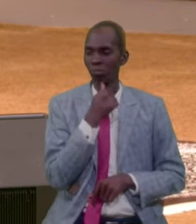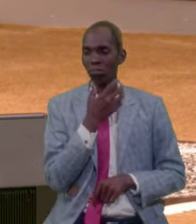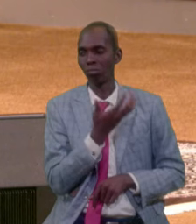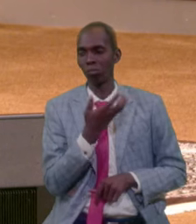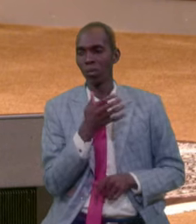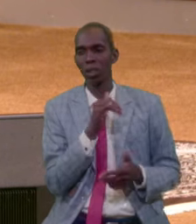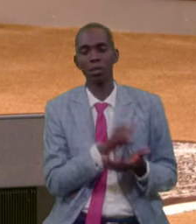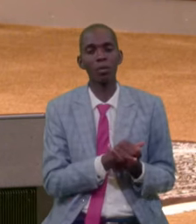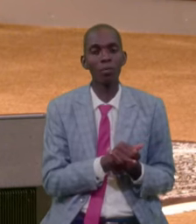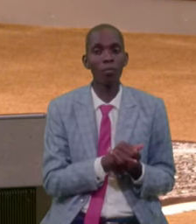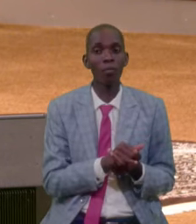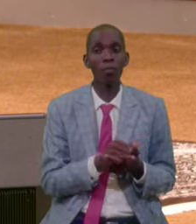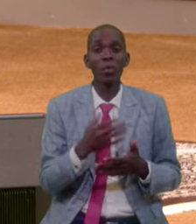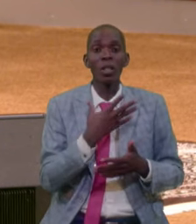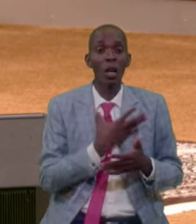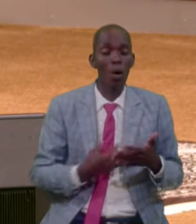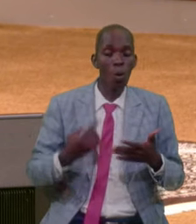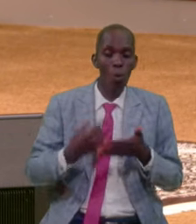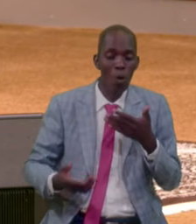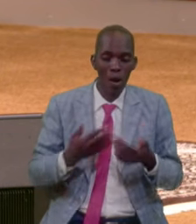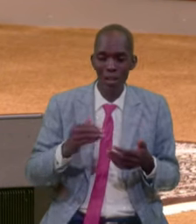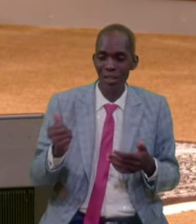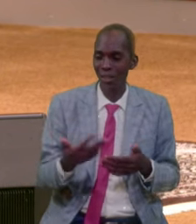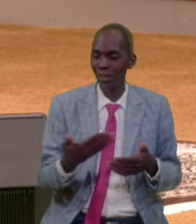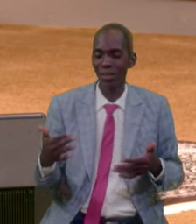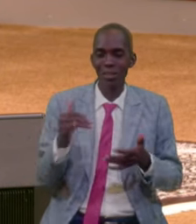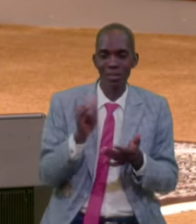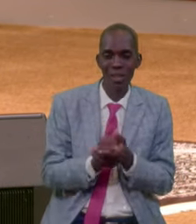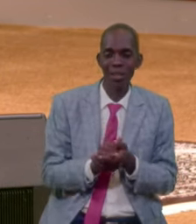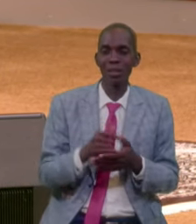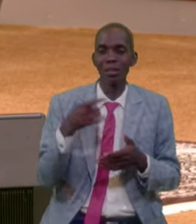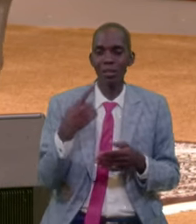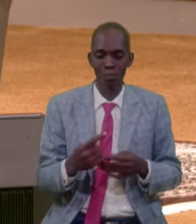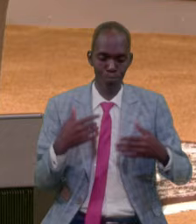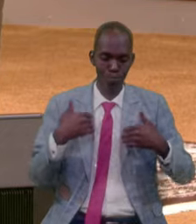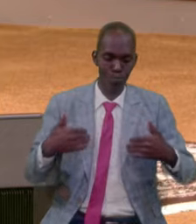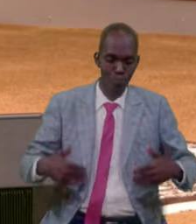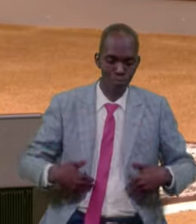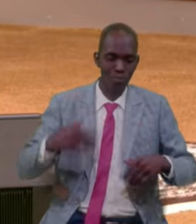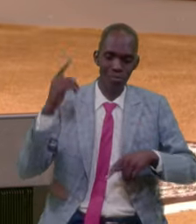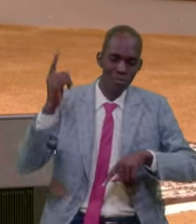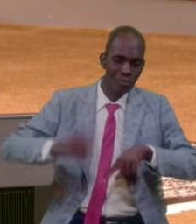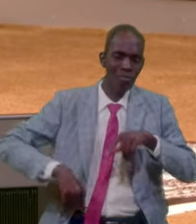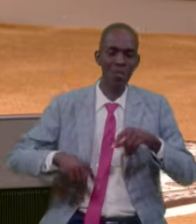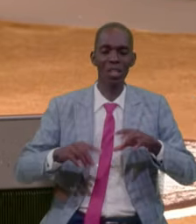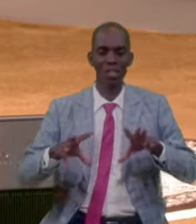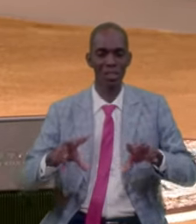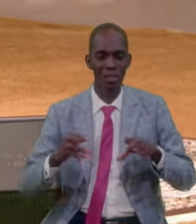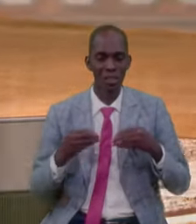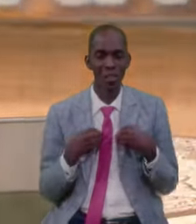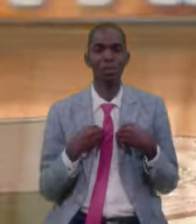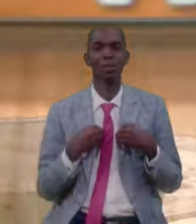their flesh, accept their lust, accept their weakness, accept